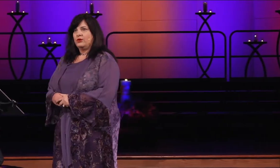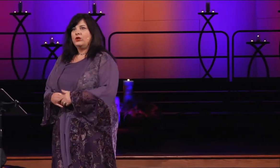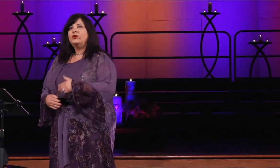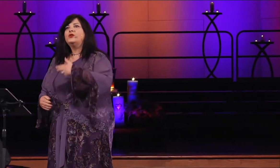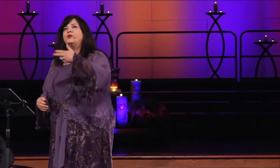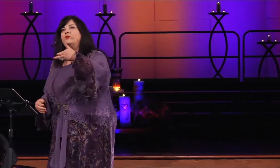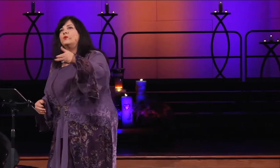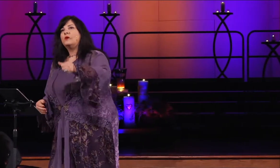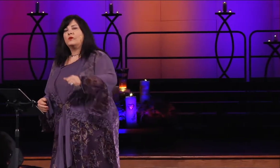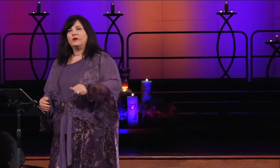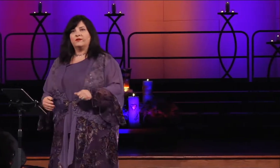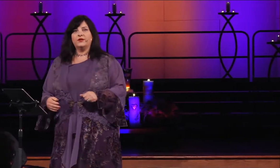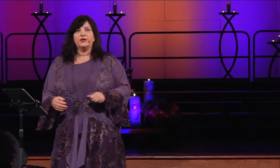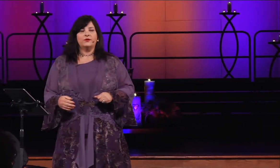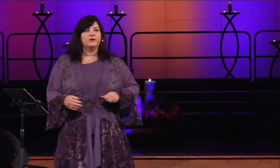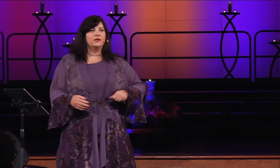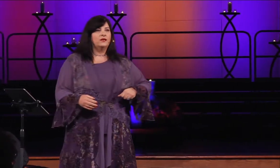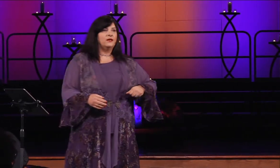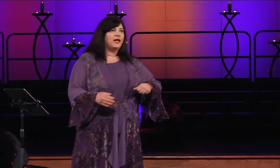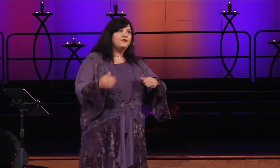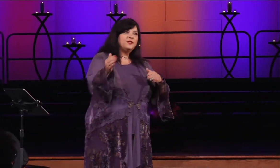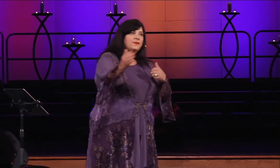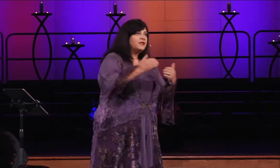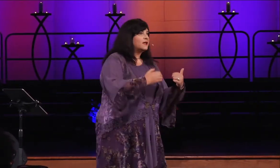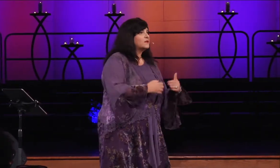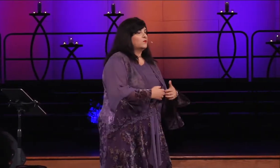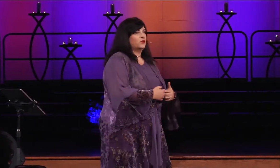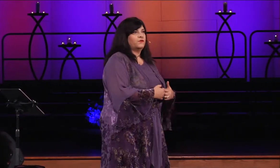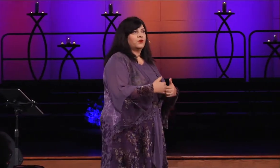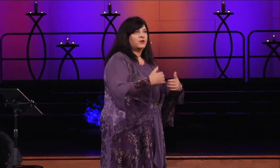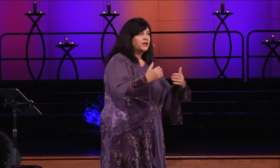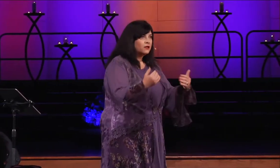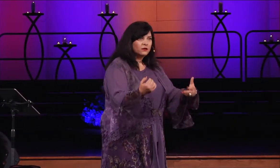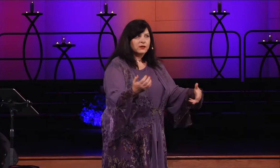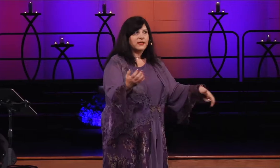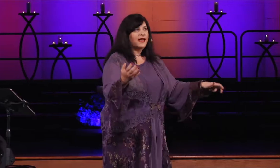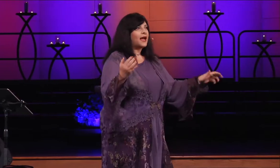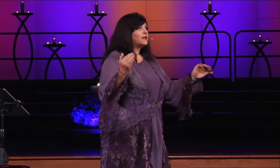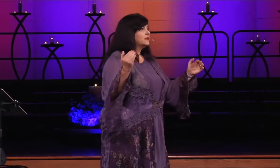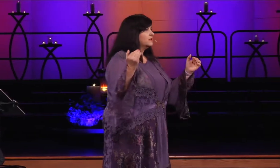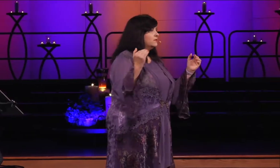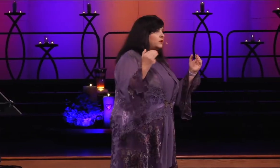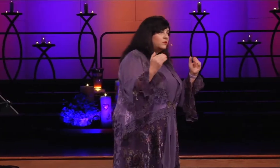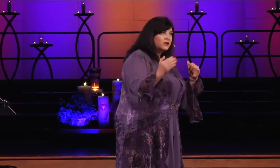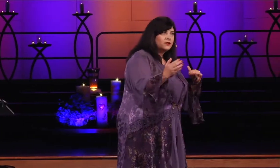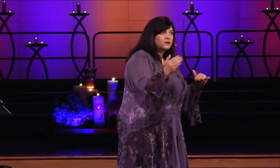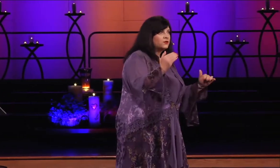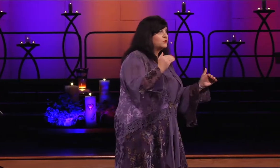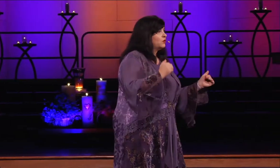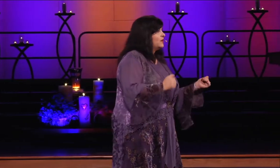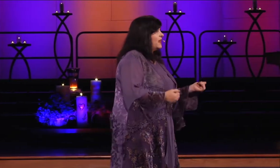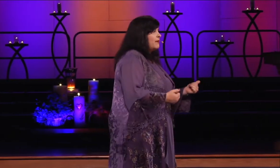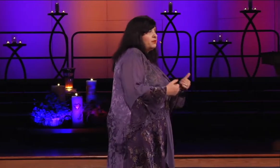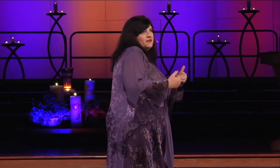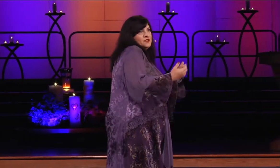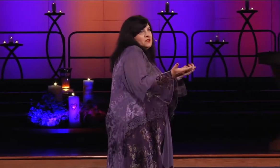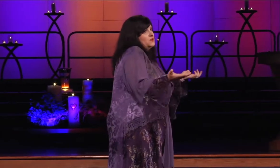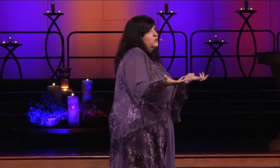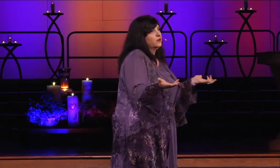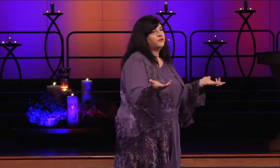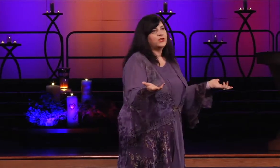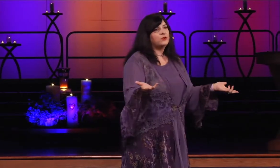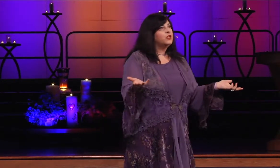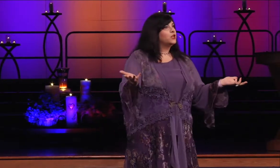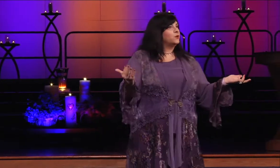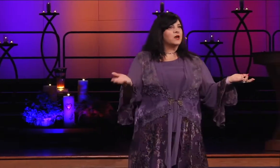you. Use what works for you. And if something doesn't work for you, look at that. Be willing to explore that. But if it